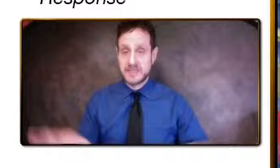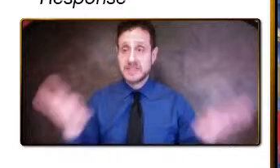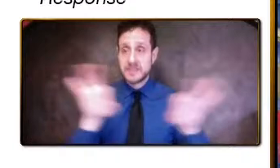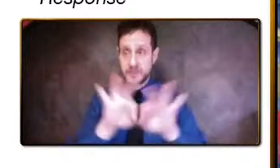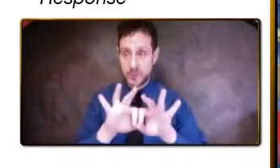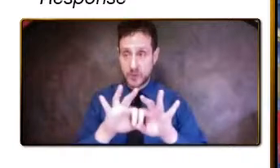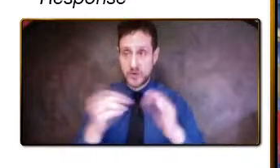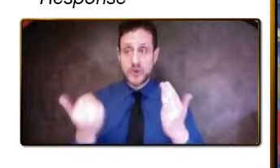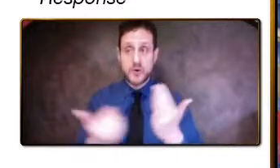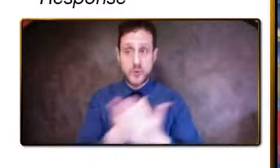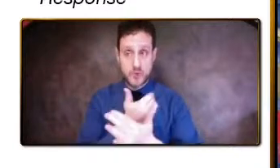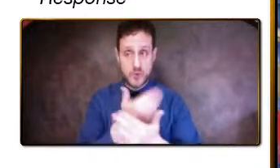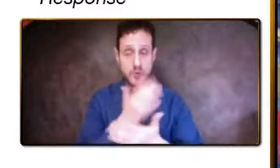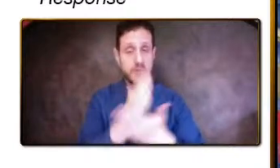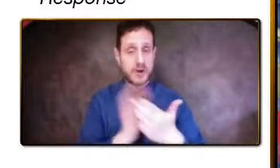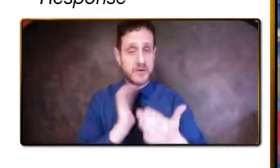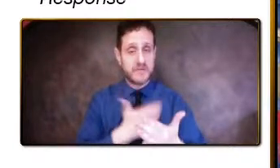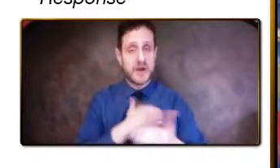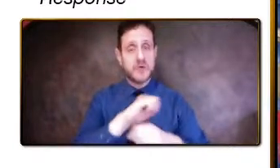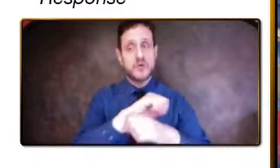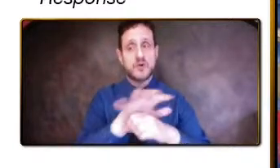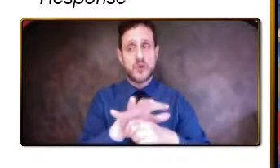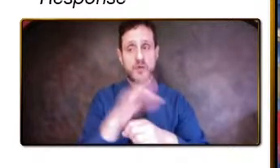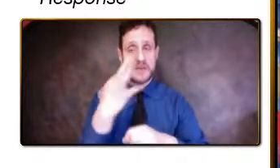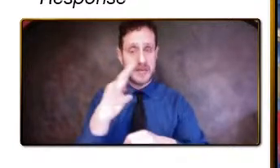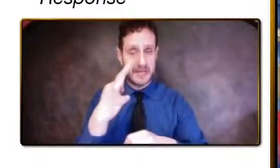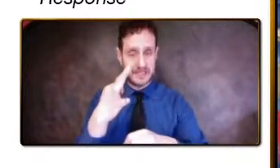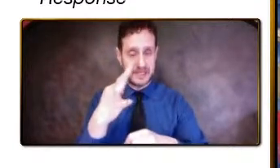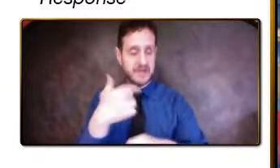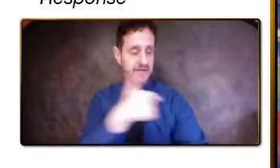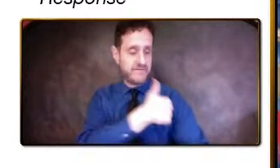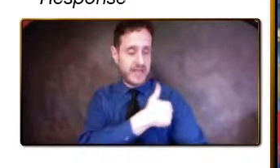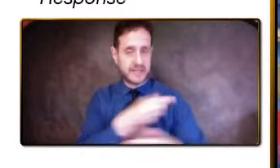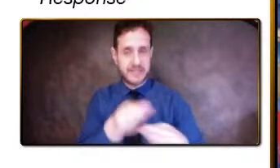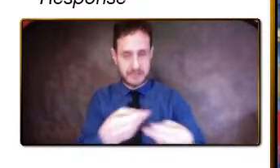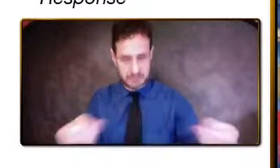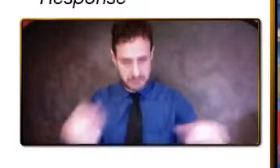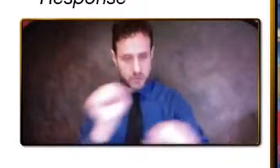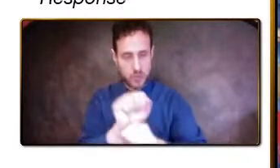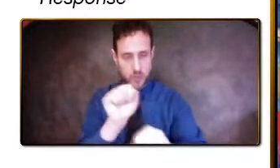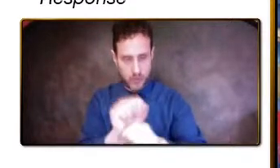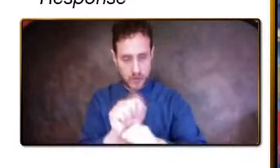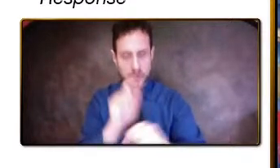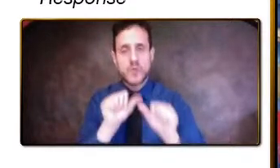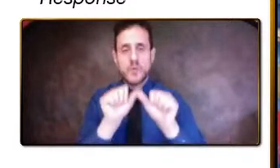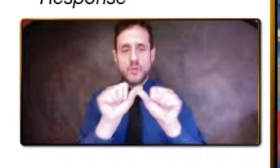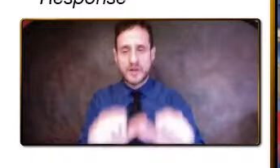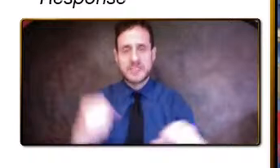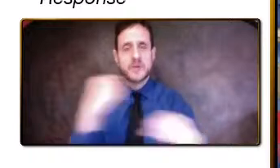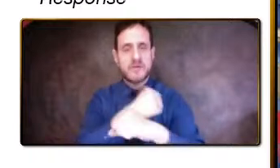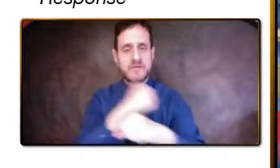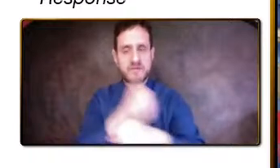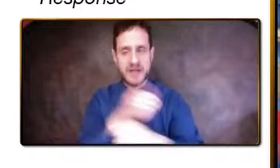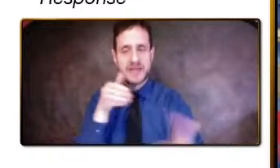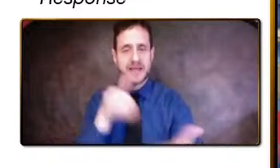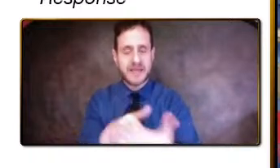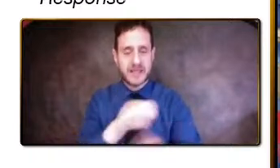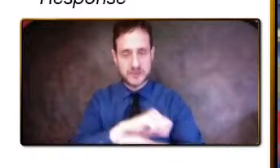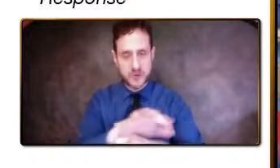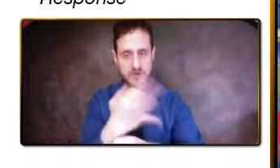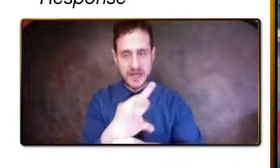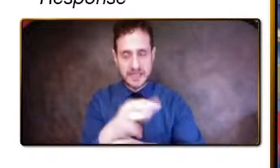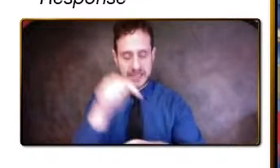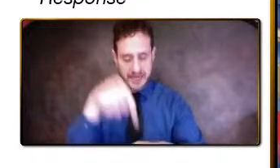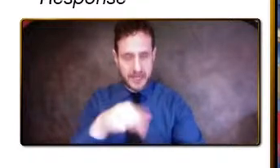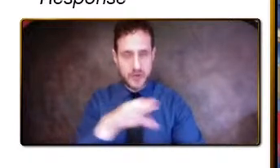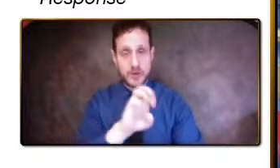our COVID-19 vaccine distribution efforts and our continued fight against COVID-19 in Cook County and the